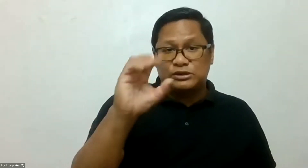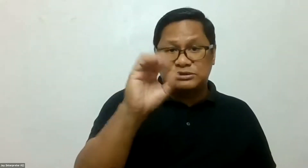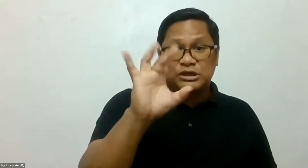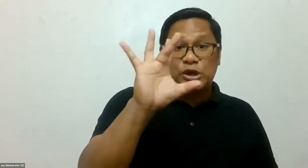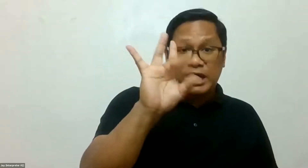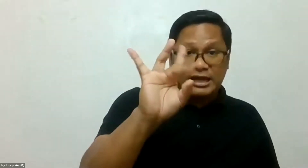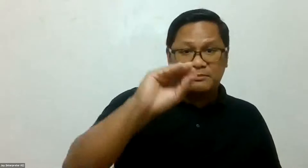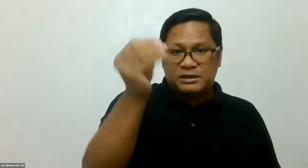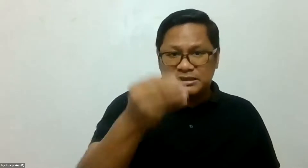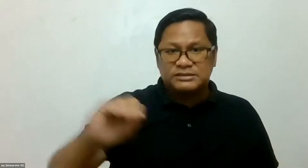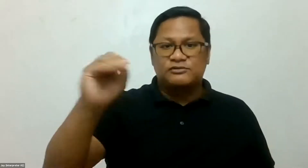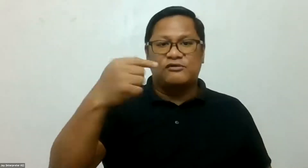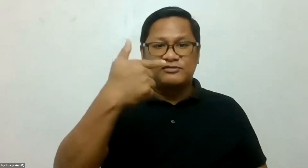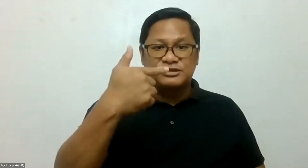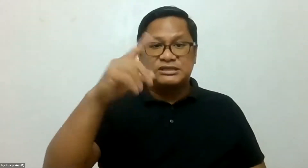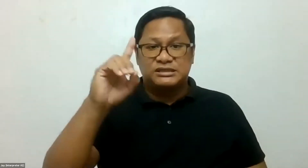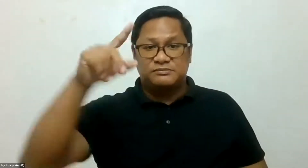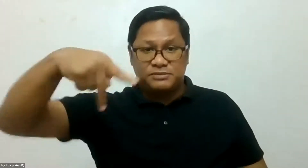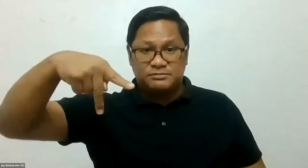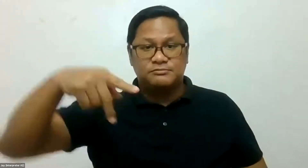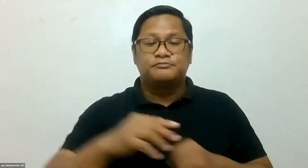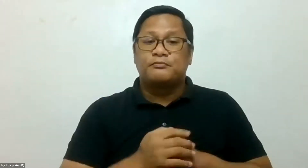0.008% of the GDP.